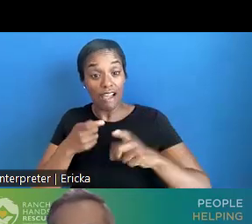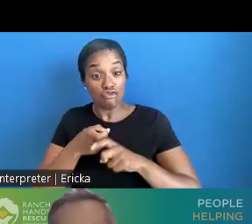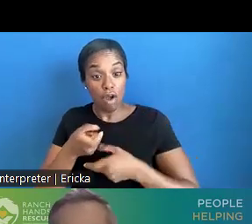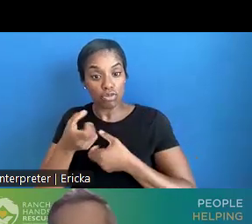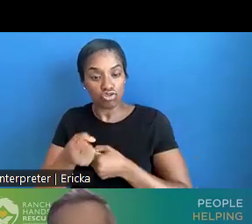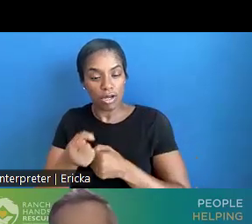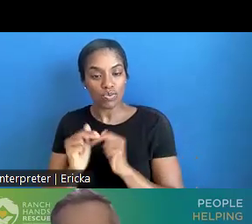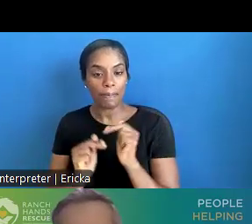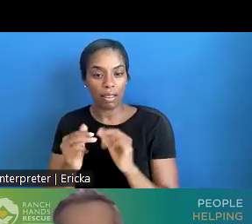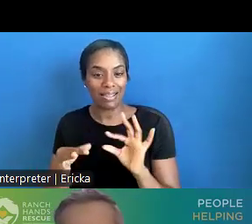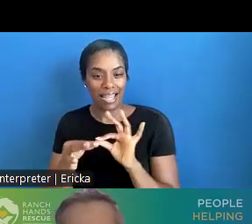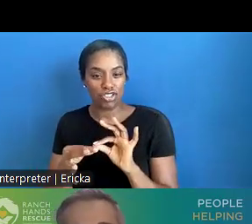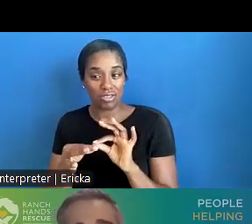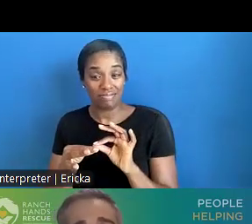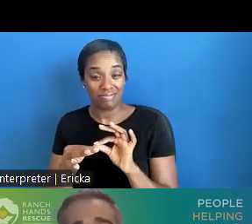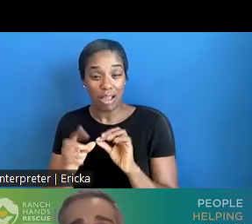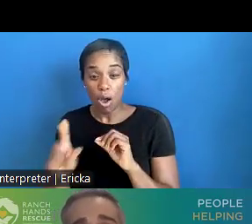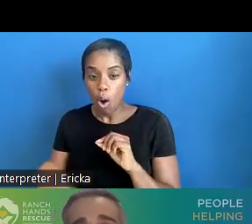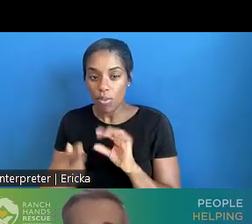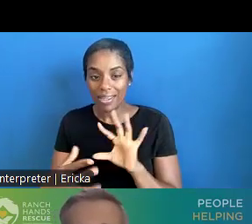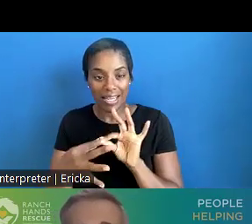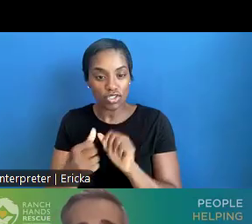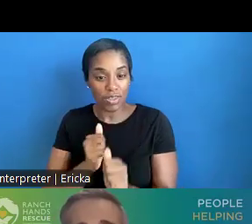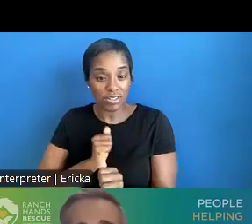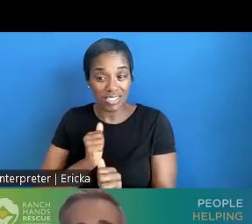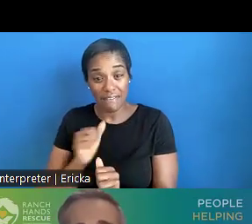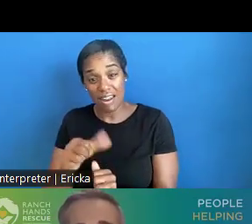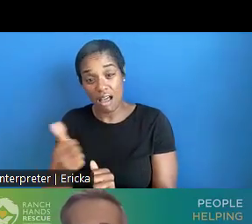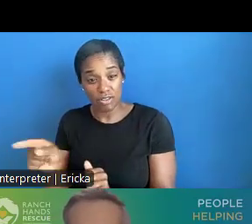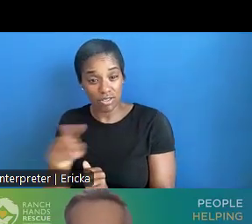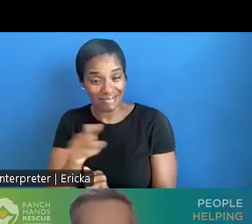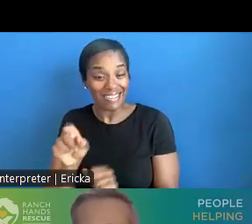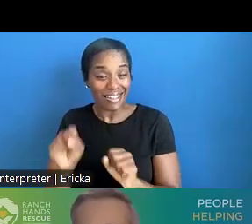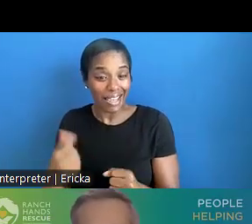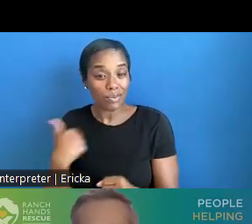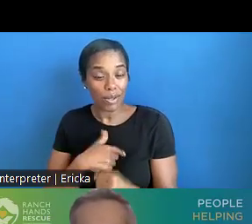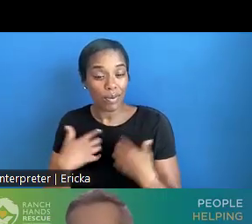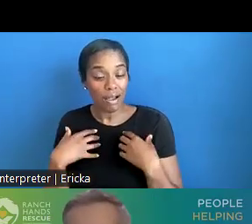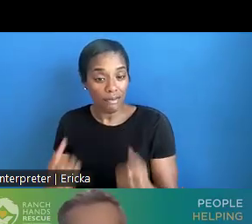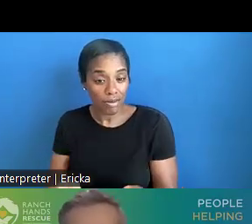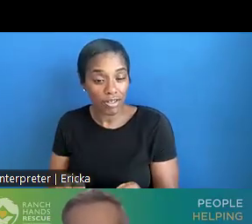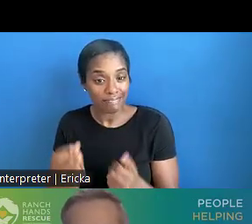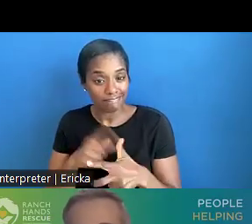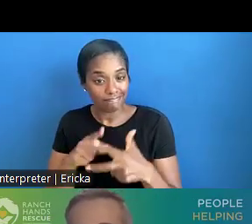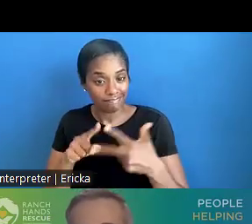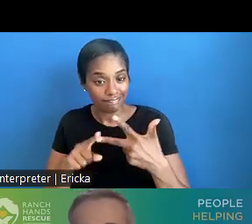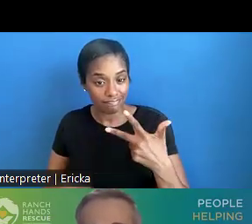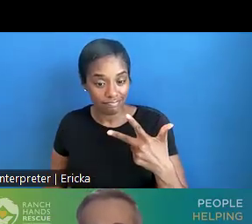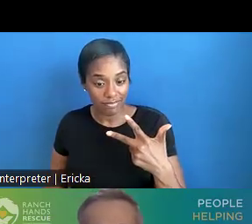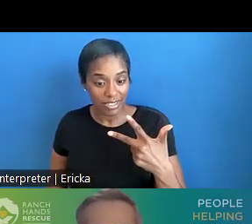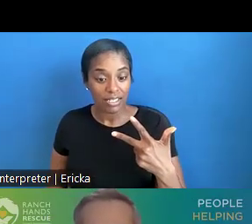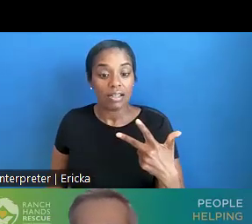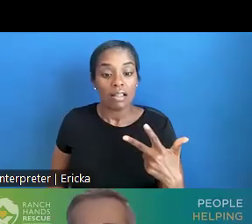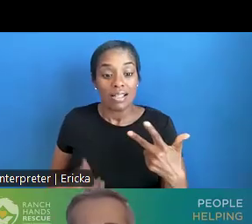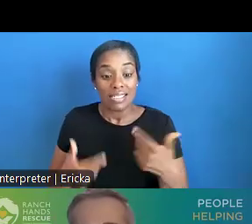only in connections with ourselves and others that we're able to recover. Being harmed, separation of relationships,